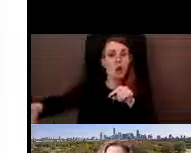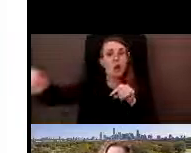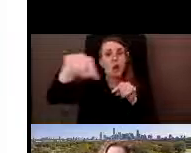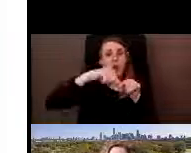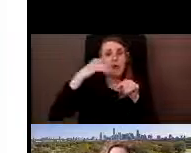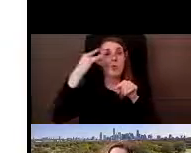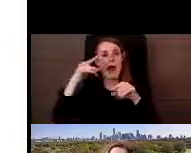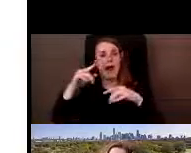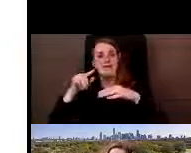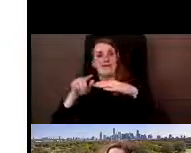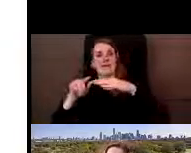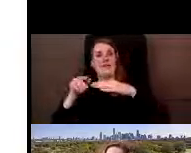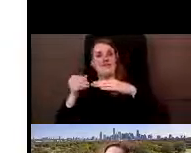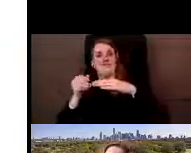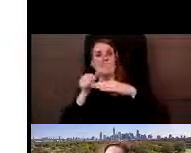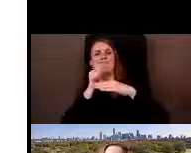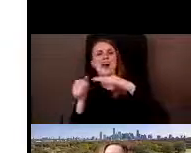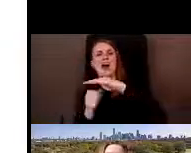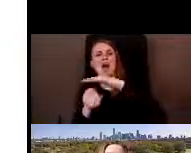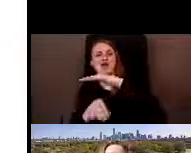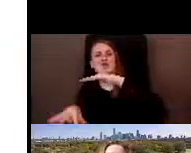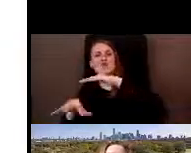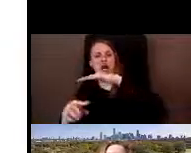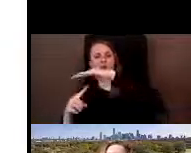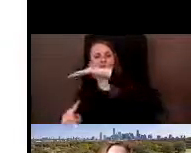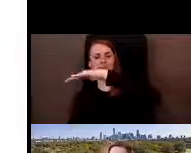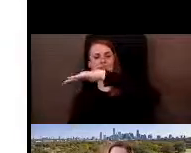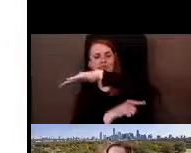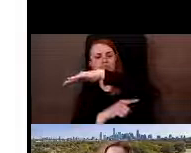underpass under Barton Springs Road and no cars.